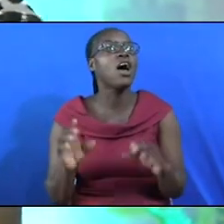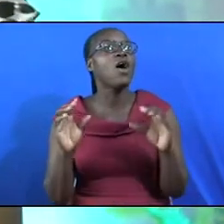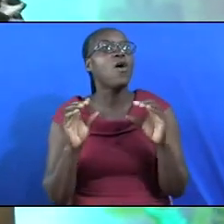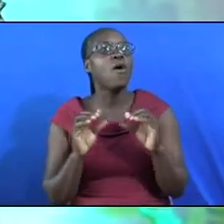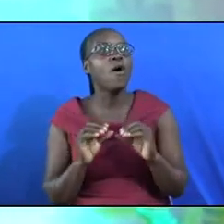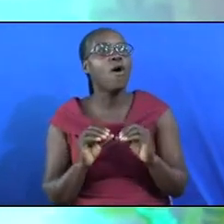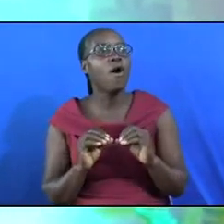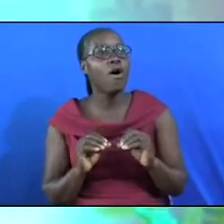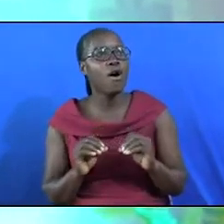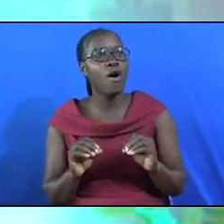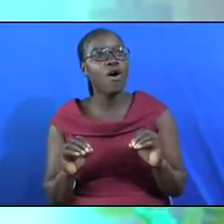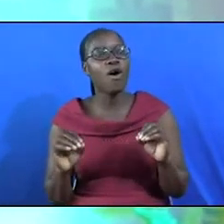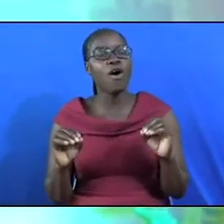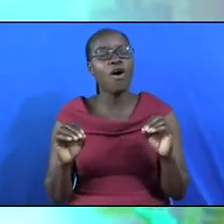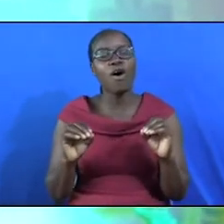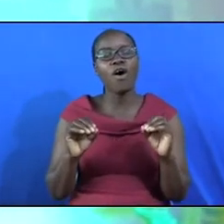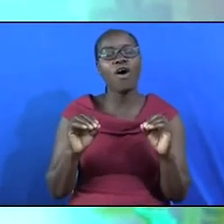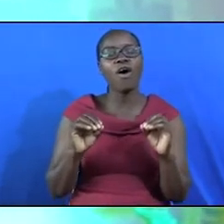day.